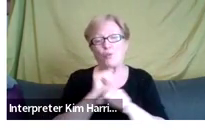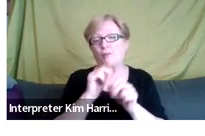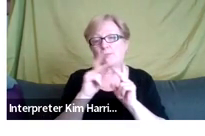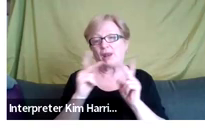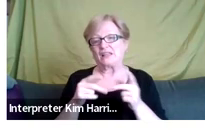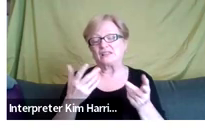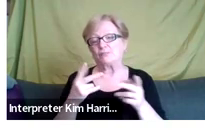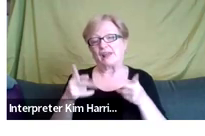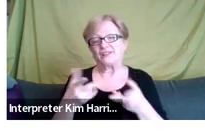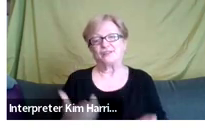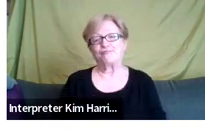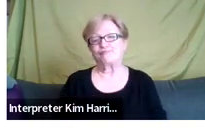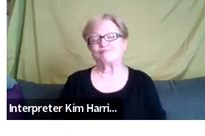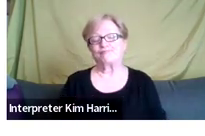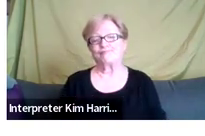spaces.